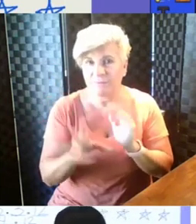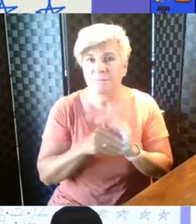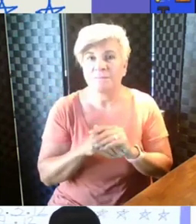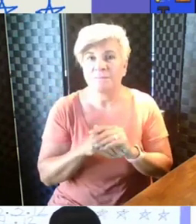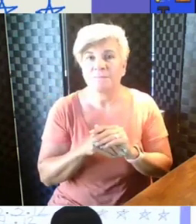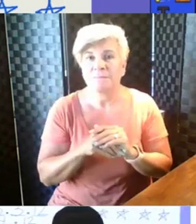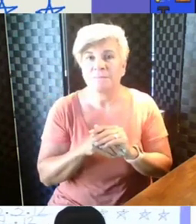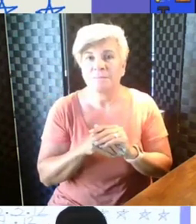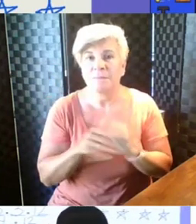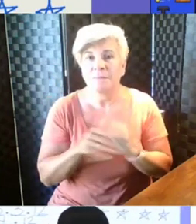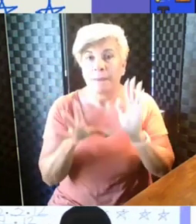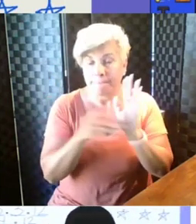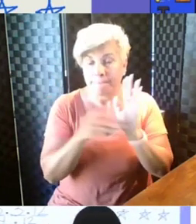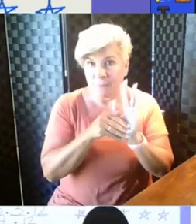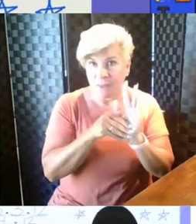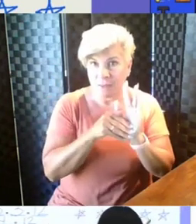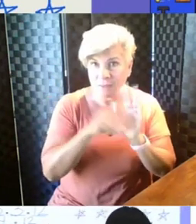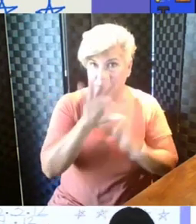5,